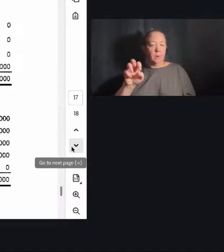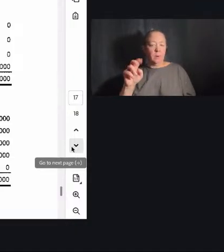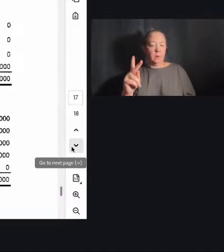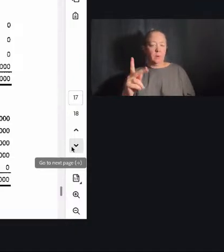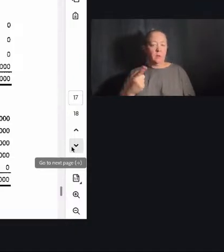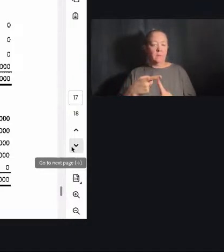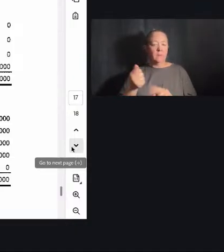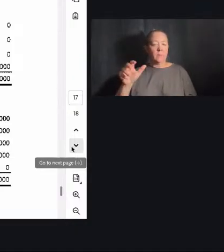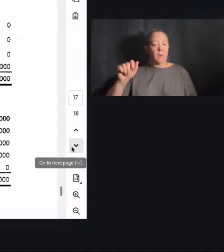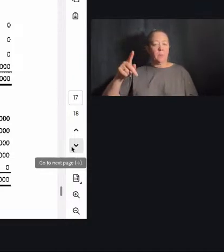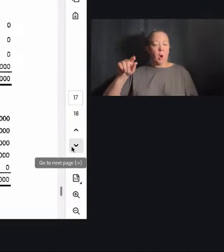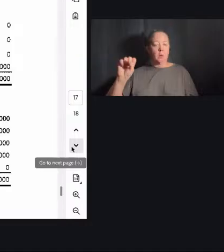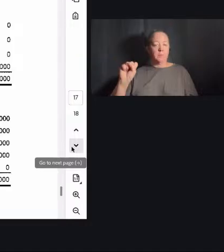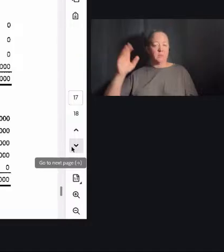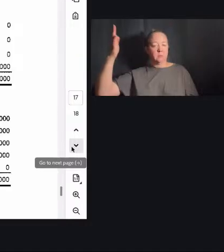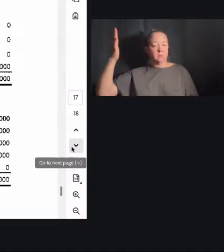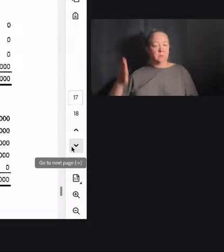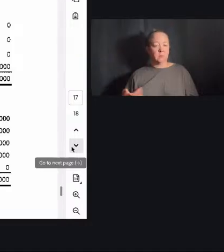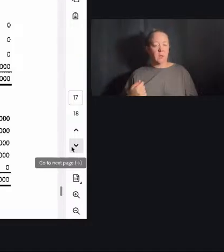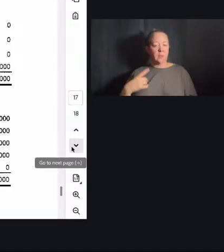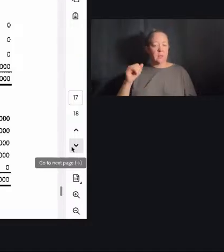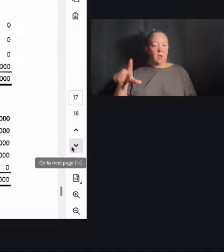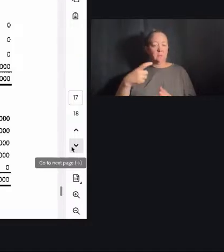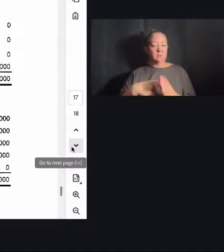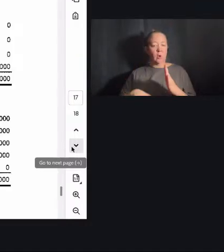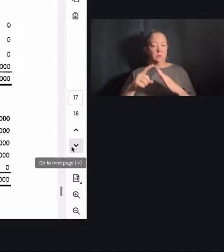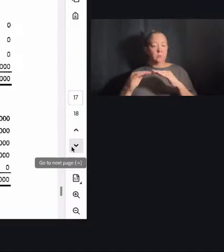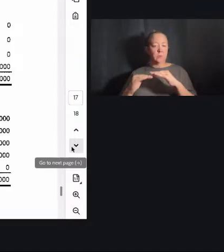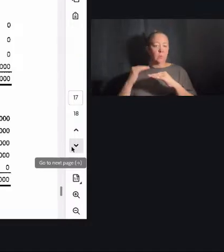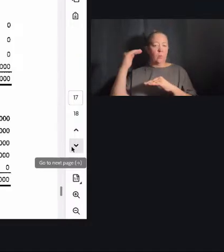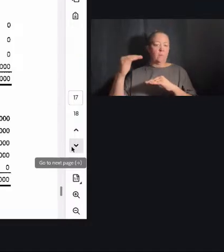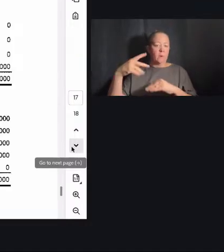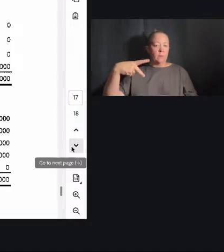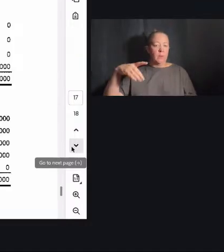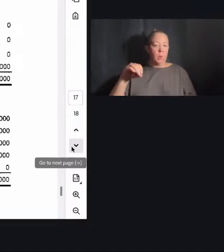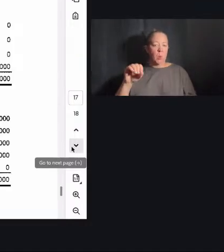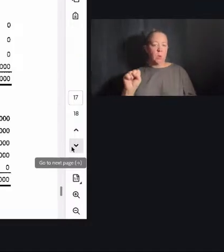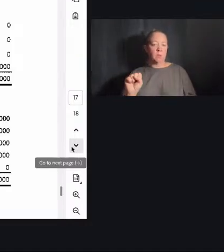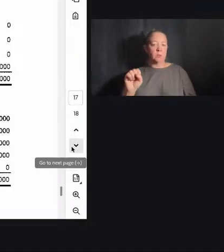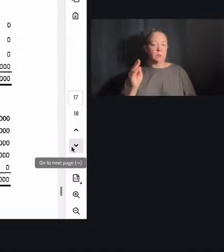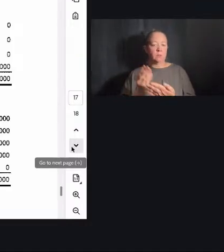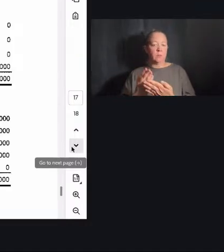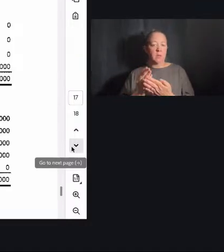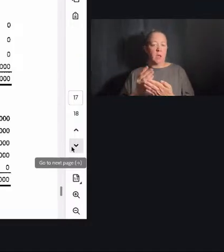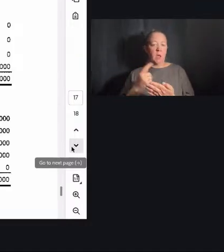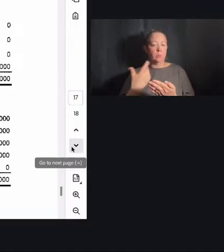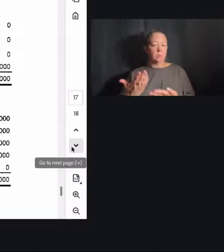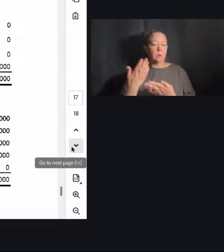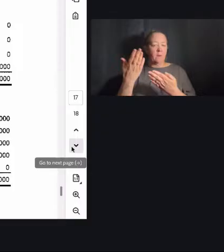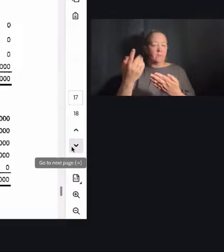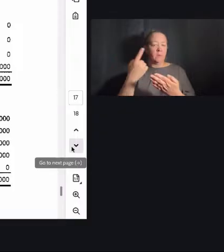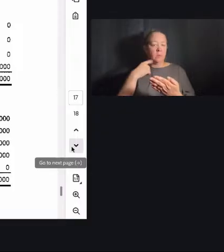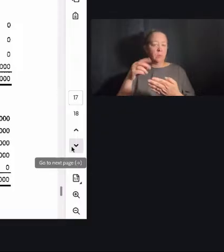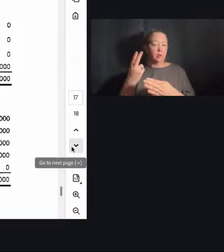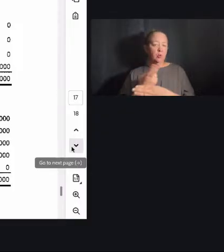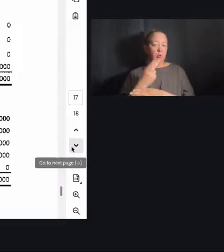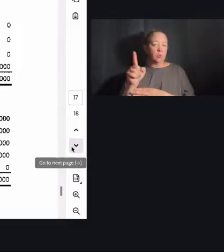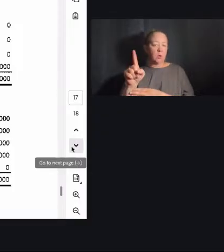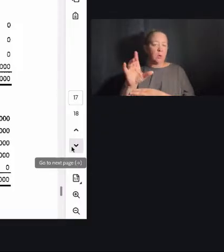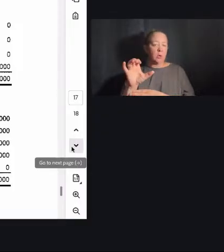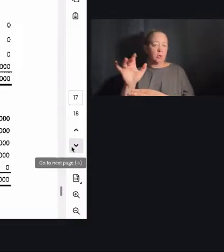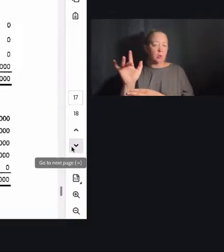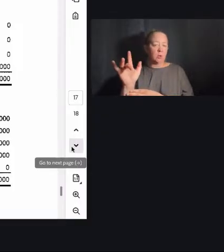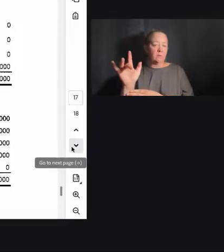of our POS money, so this year I'm proposing that we use 125 of it to cover completing the